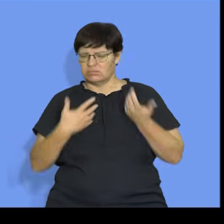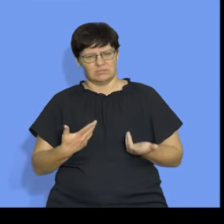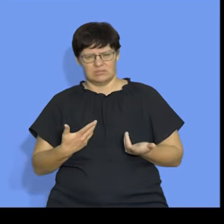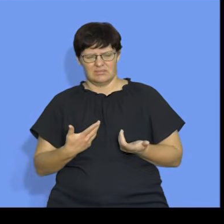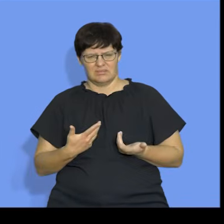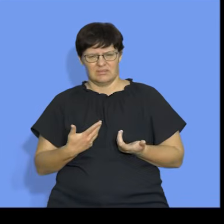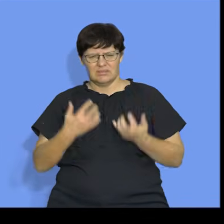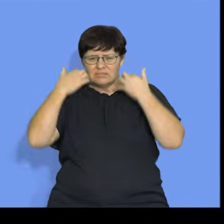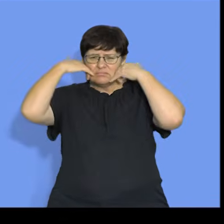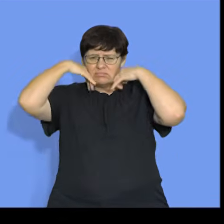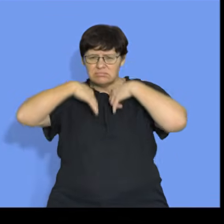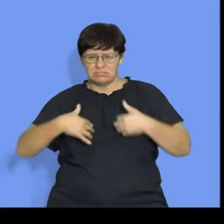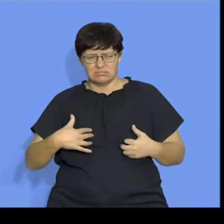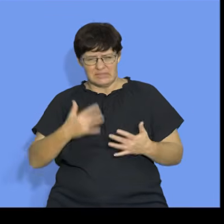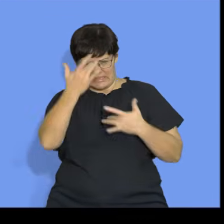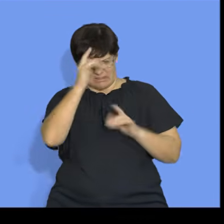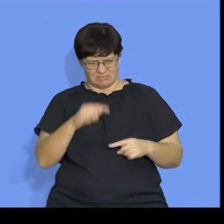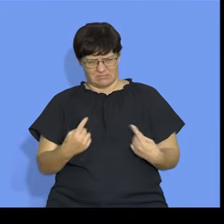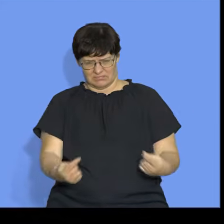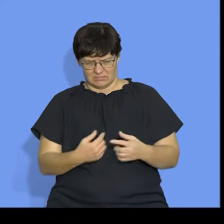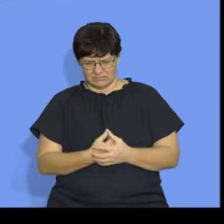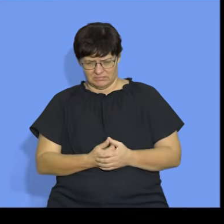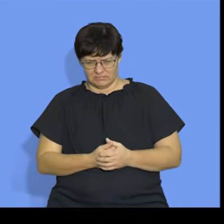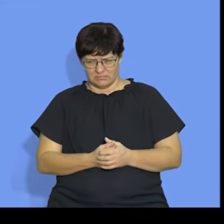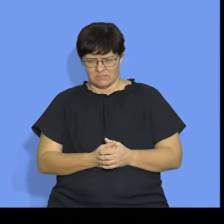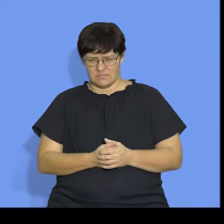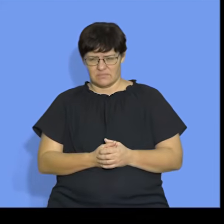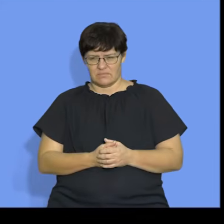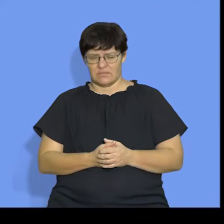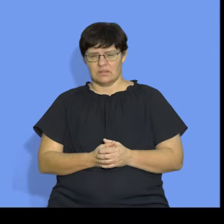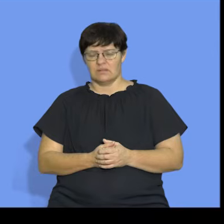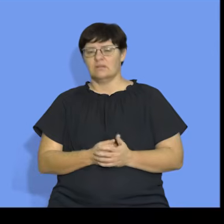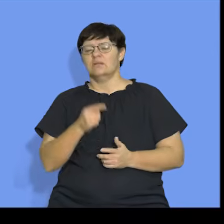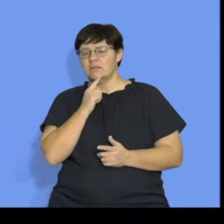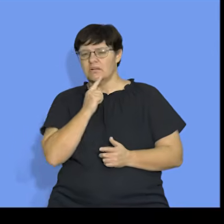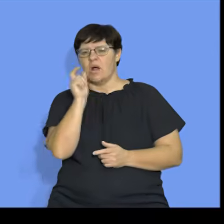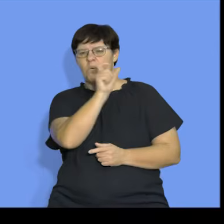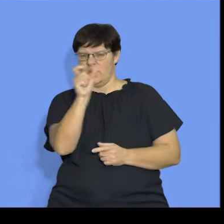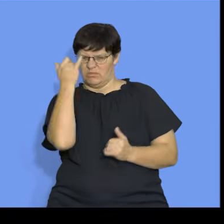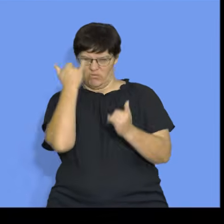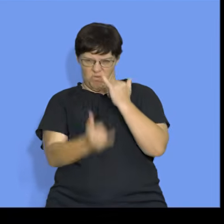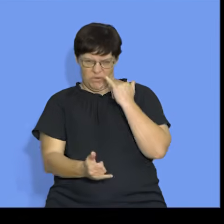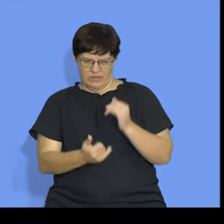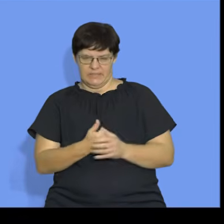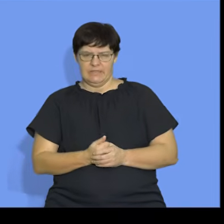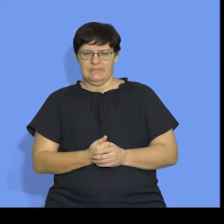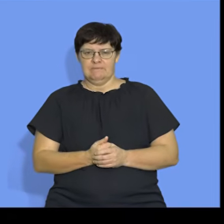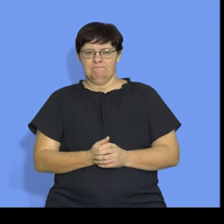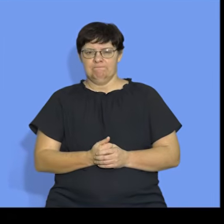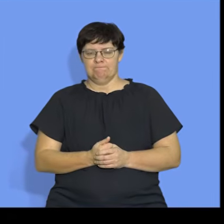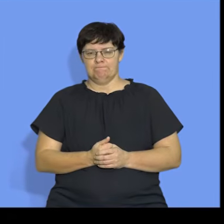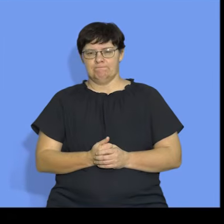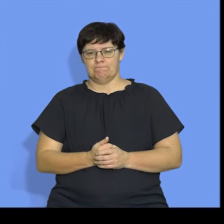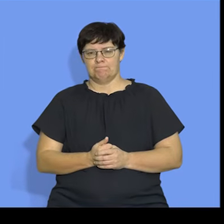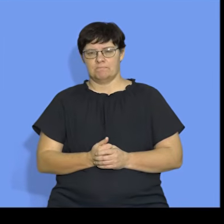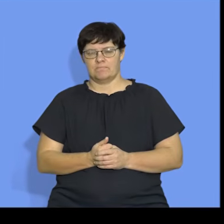can't excrete a disease-causing agent. Okay, so the terminology there is also totally